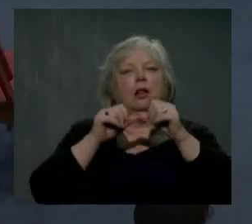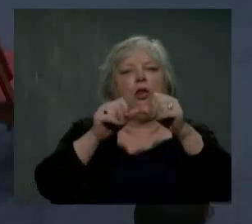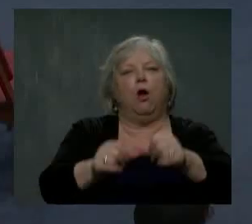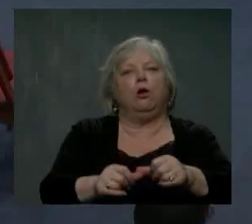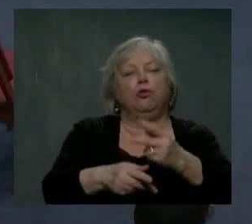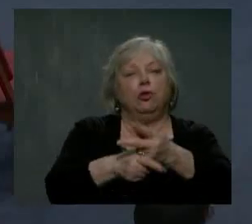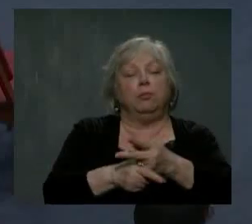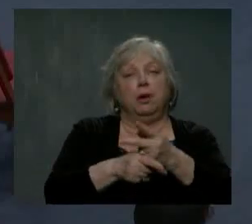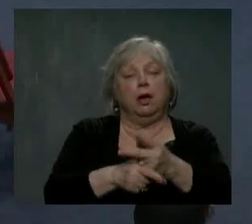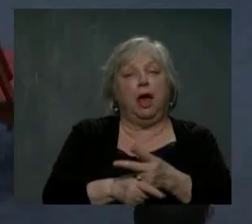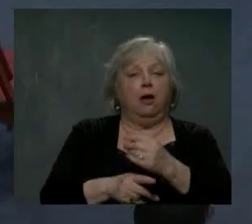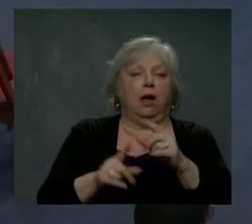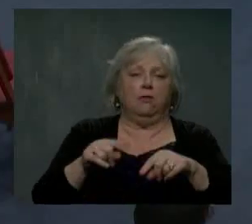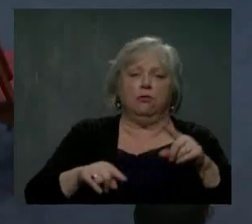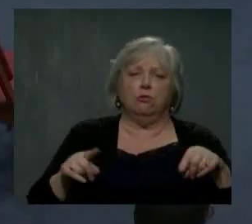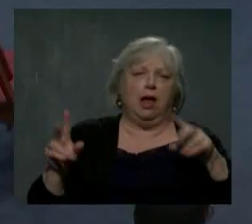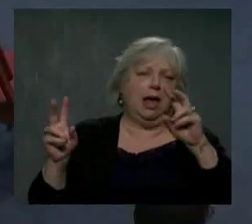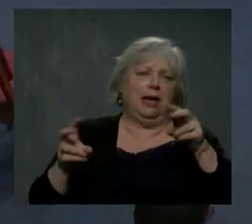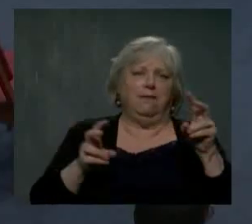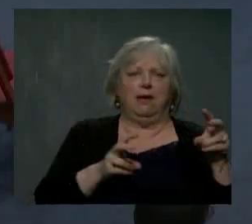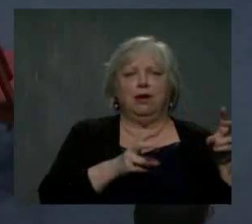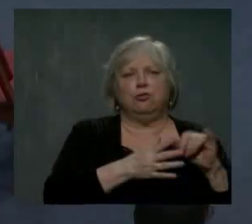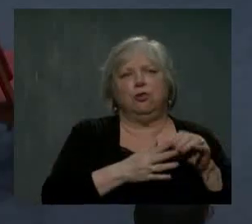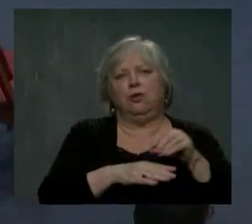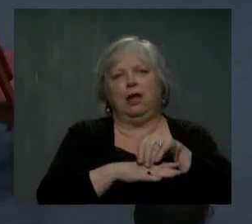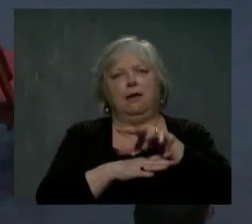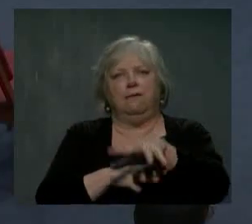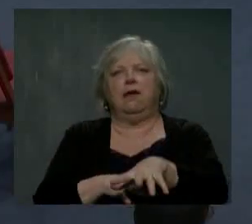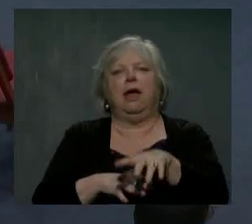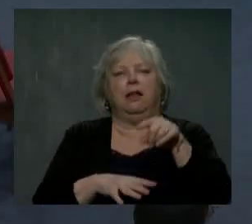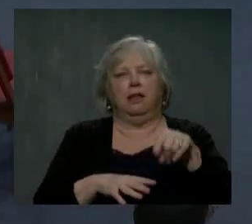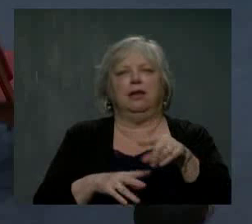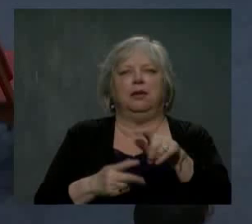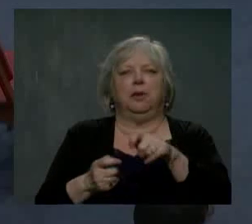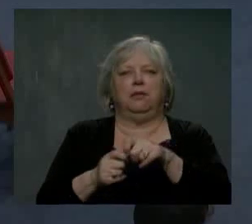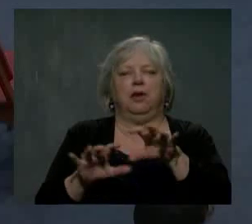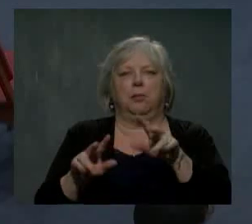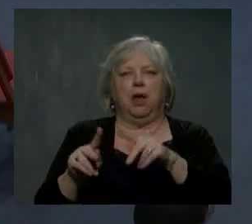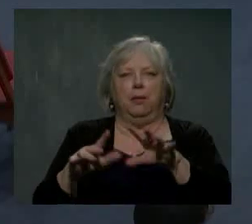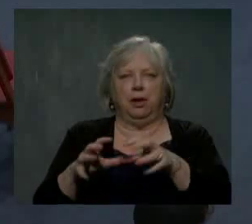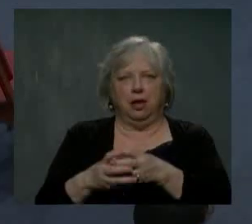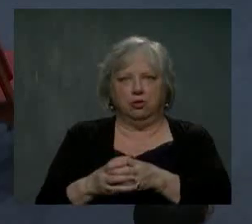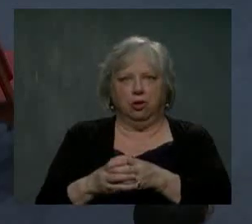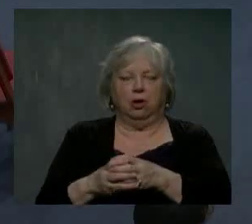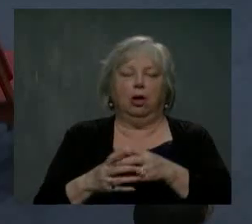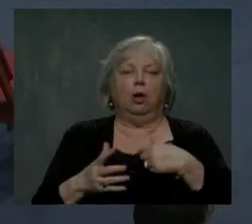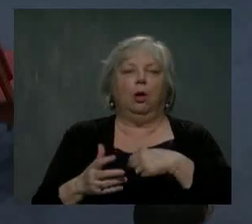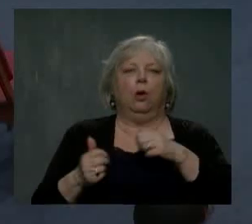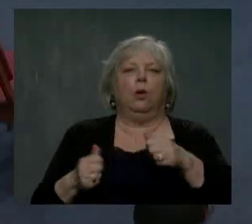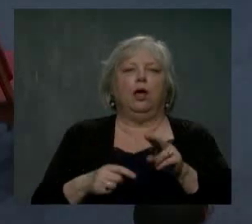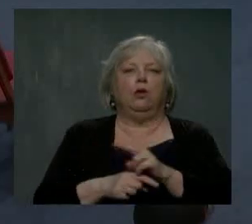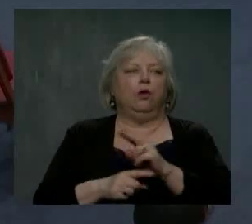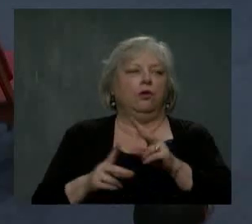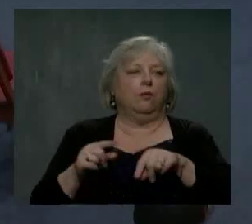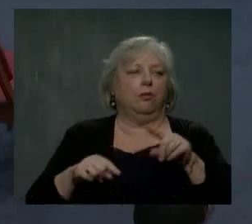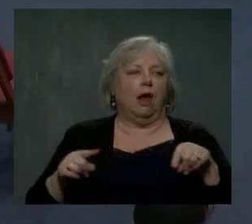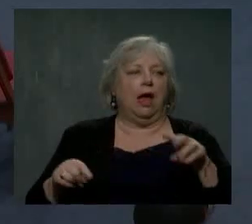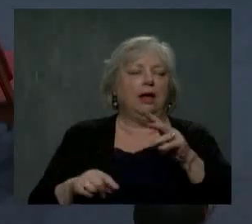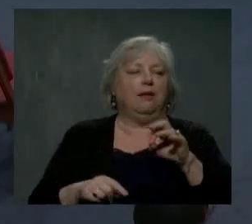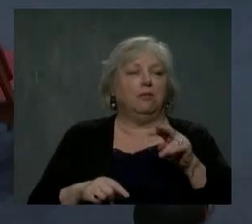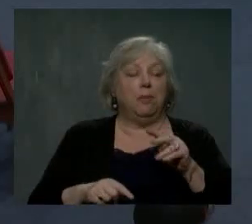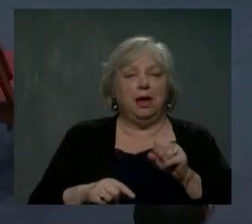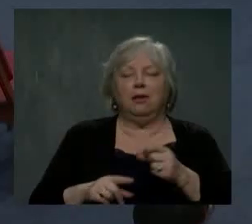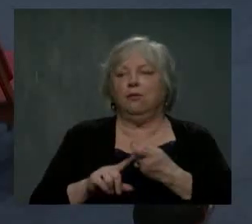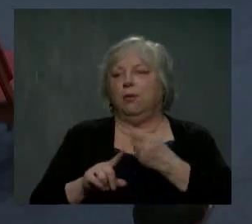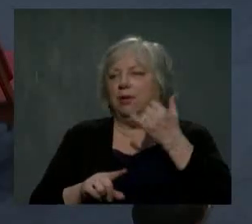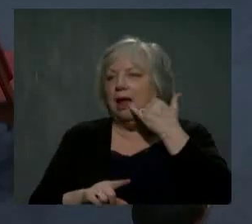variety of issues that affect this population. And we can use a variety of means to obtain this information from